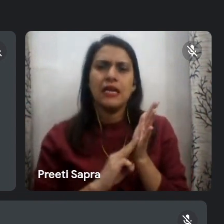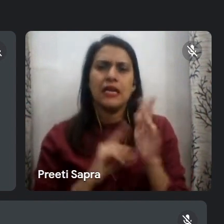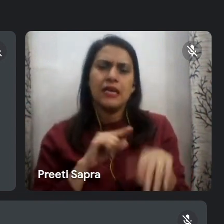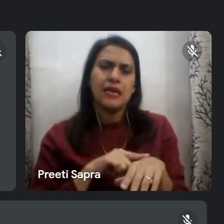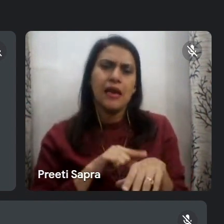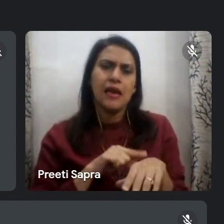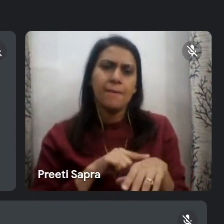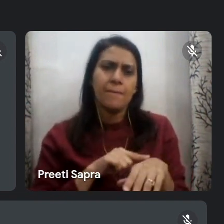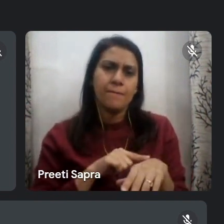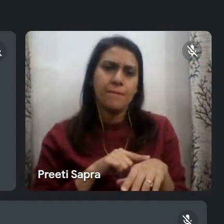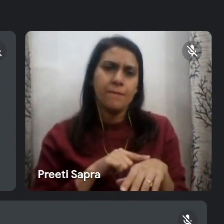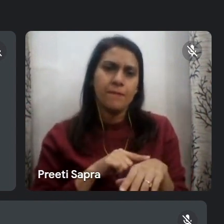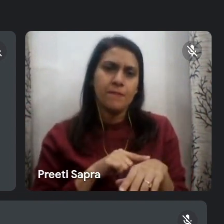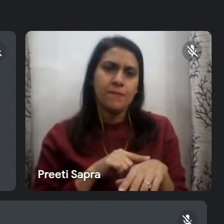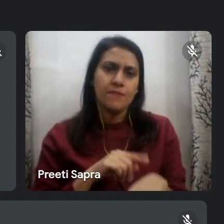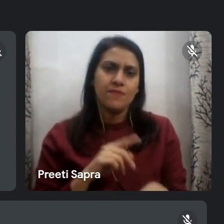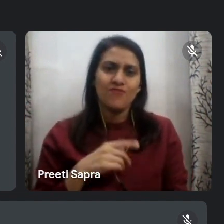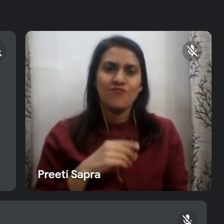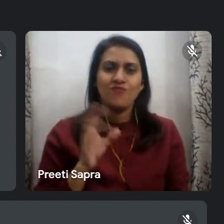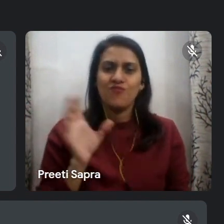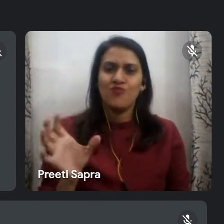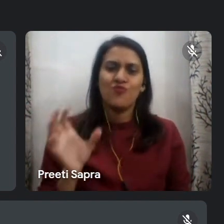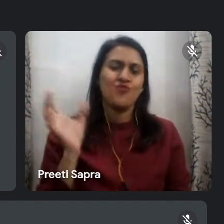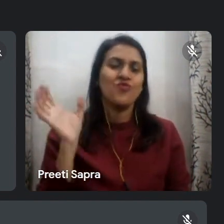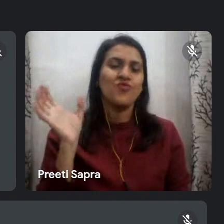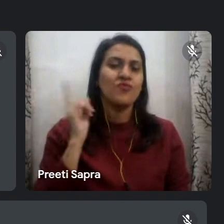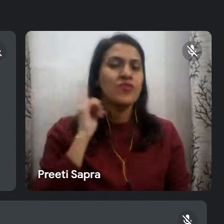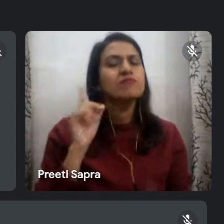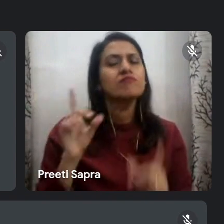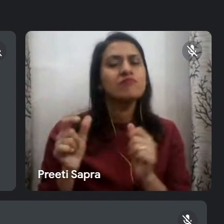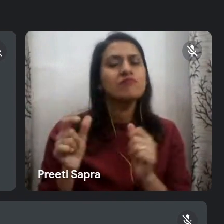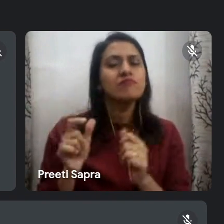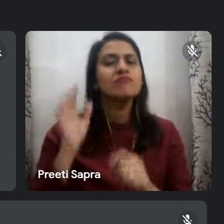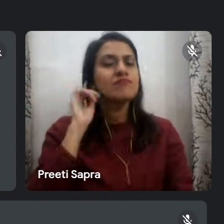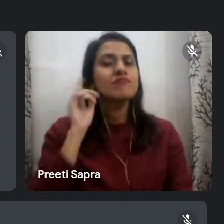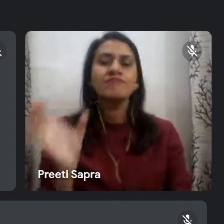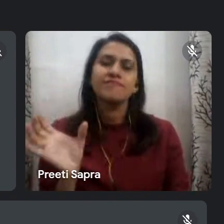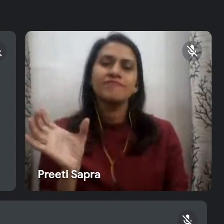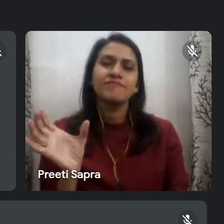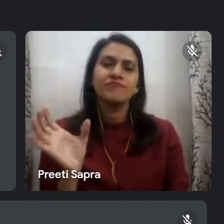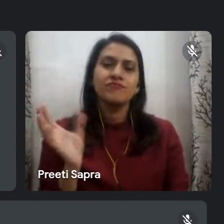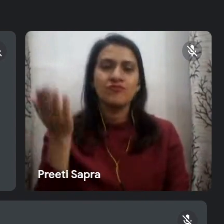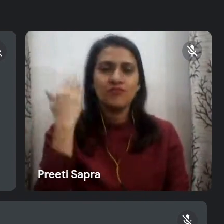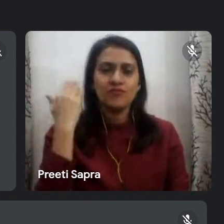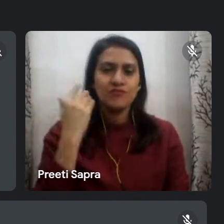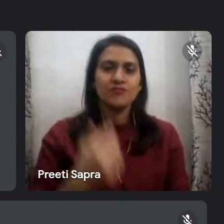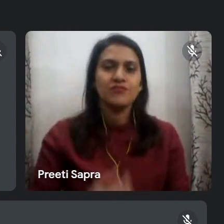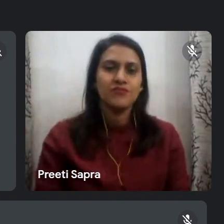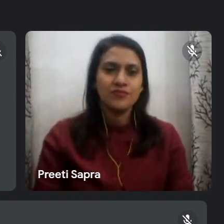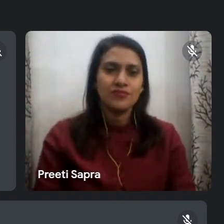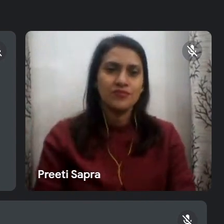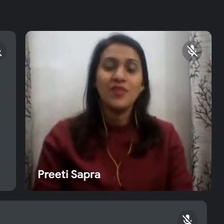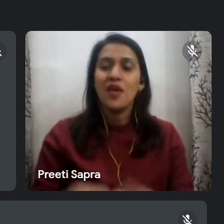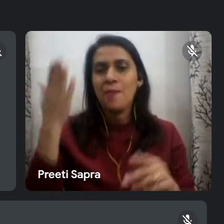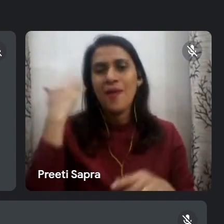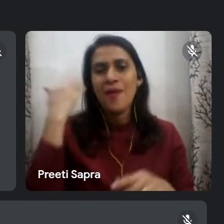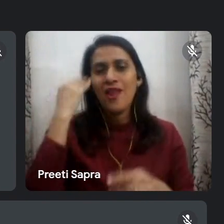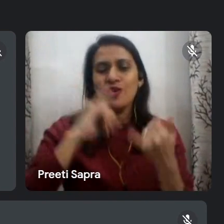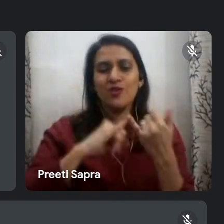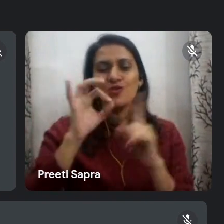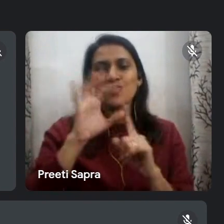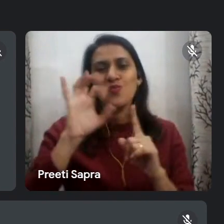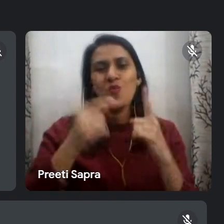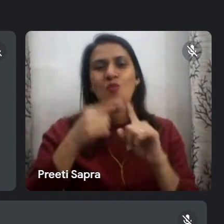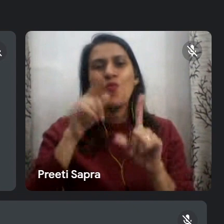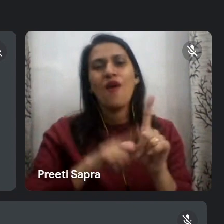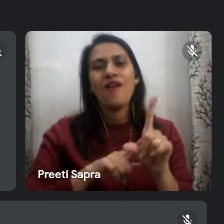this old Walkman back in the days when we didn't have Spotify and things like that. So I used to have a